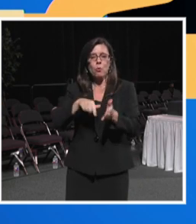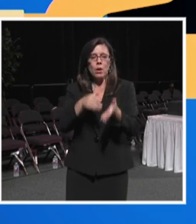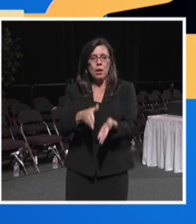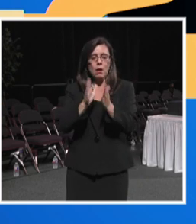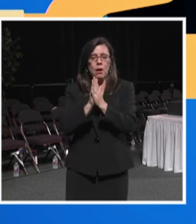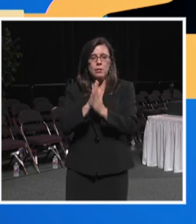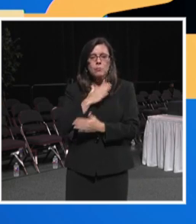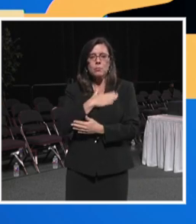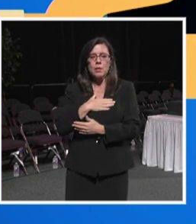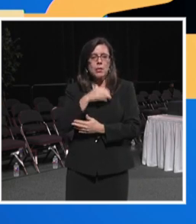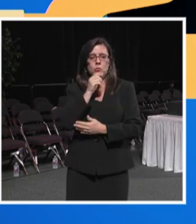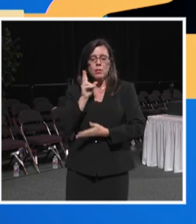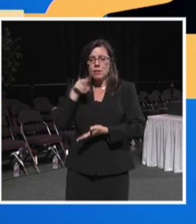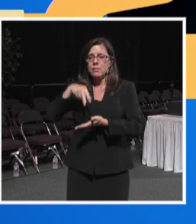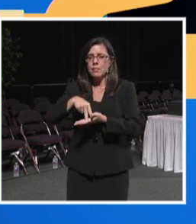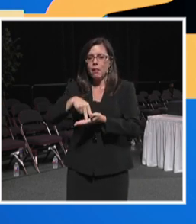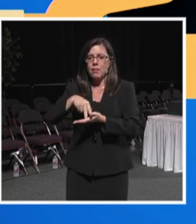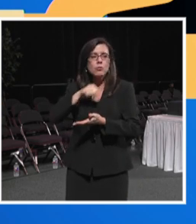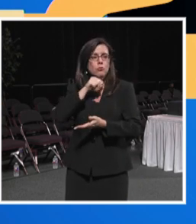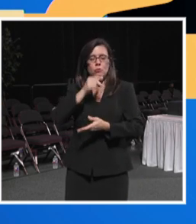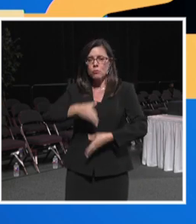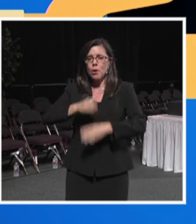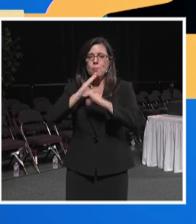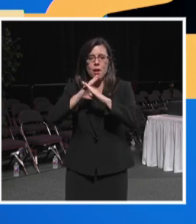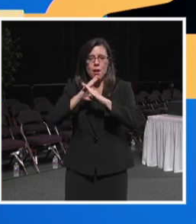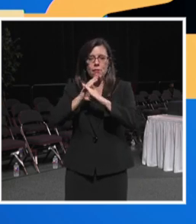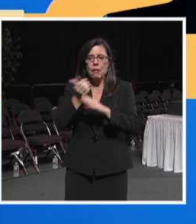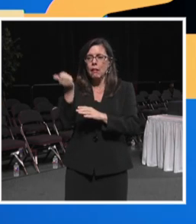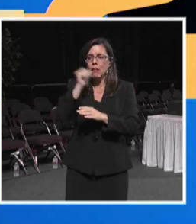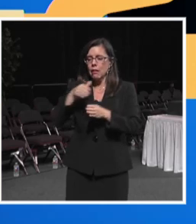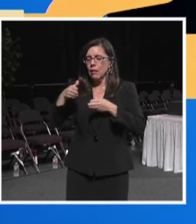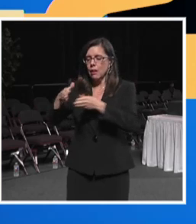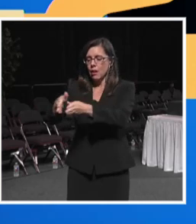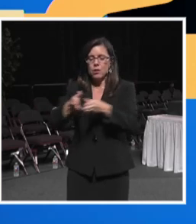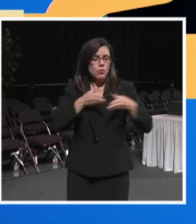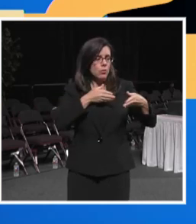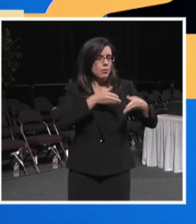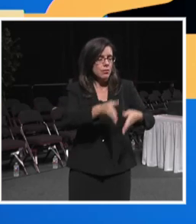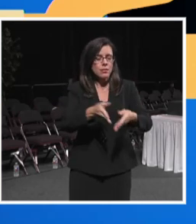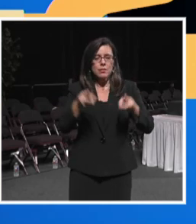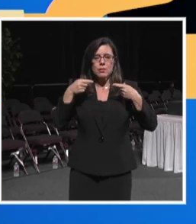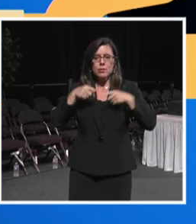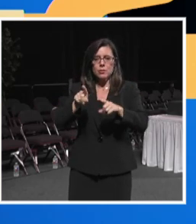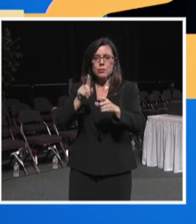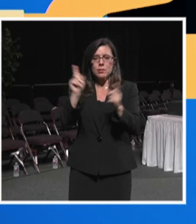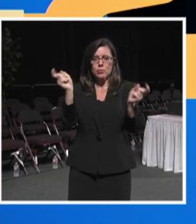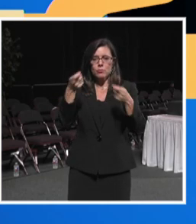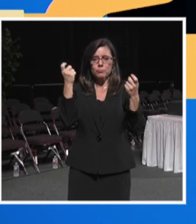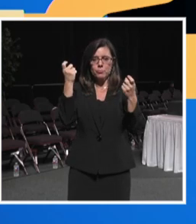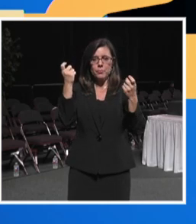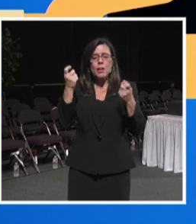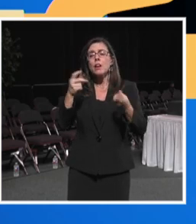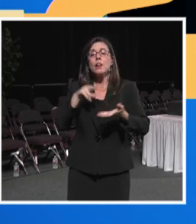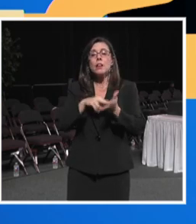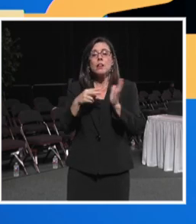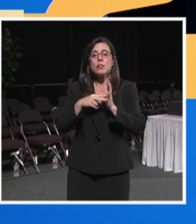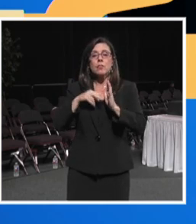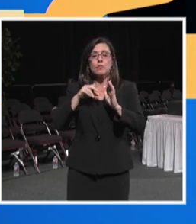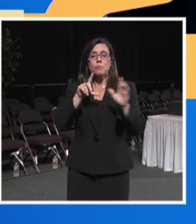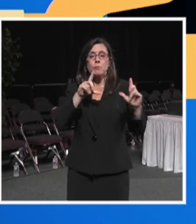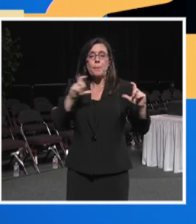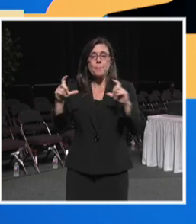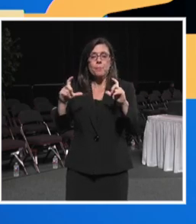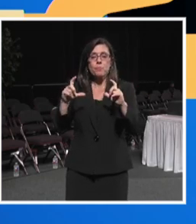not stand in or block any aisle during this ceremony. This means all photographs and